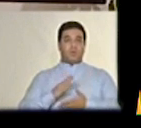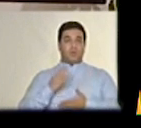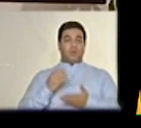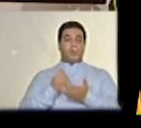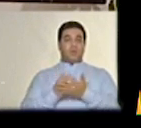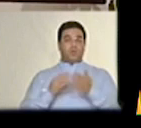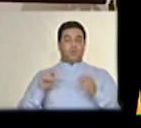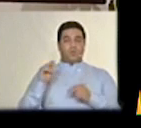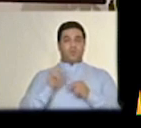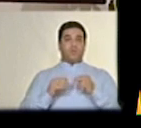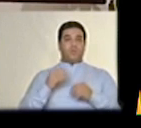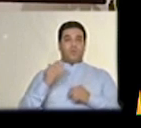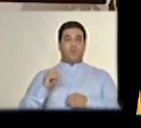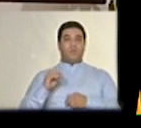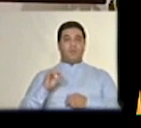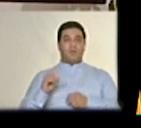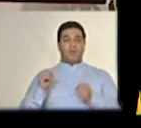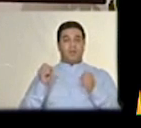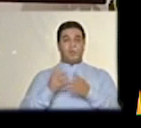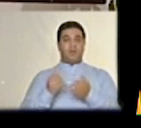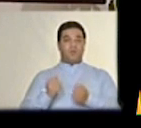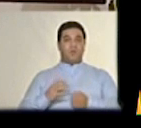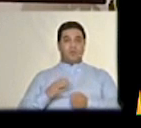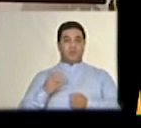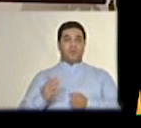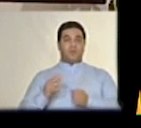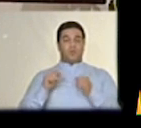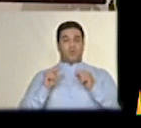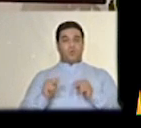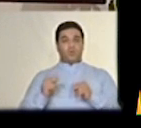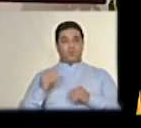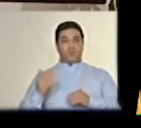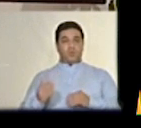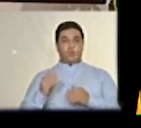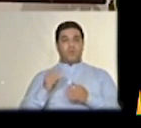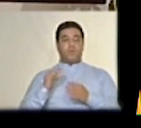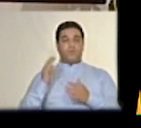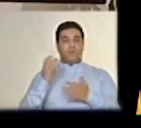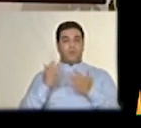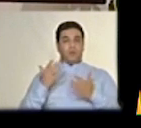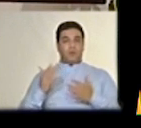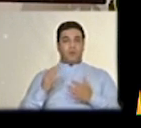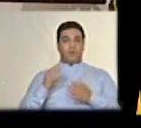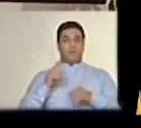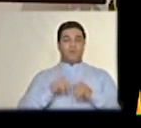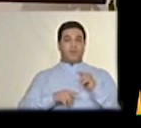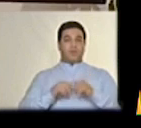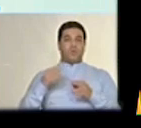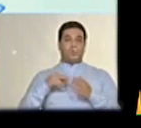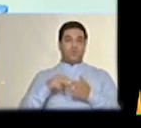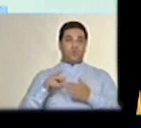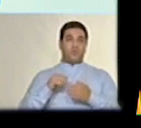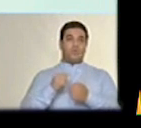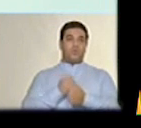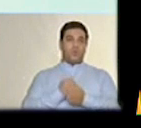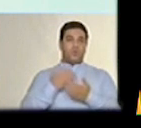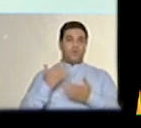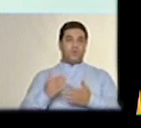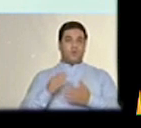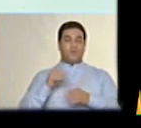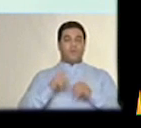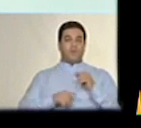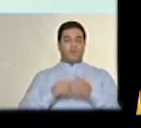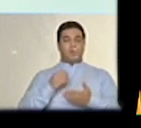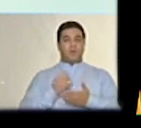aziz o'quvchilar, uning fazilatlarini anglab bordingiz. Rostgo'ylik to'g'risidagi yozgan fikrlarini, vatandan ayrilib yurganda sog'inchini,